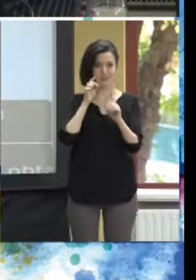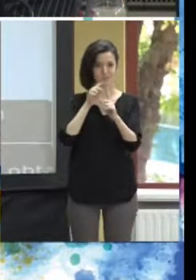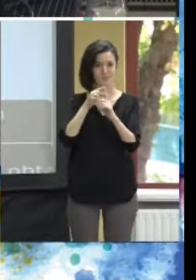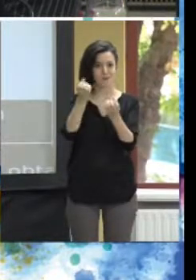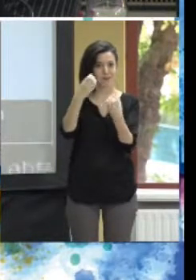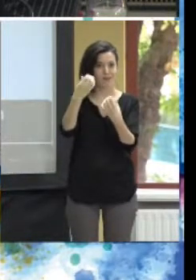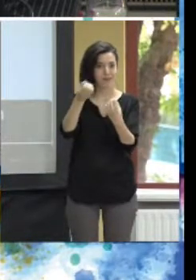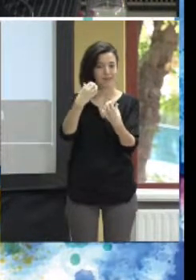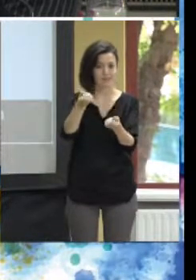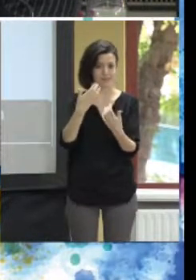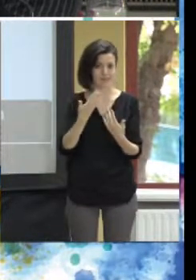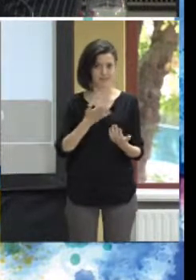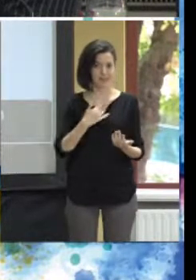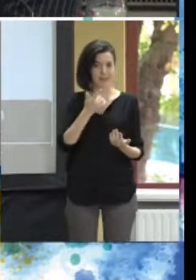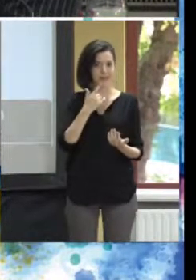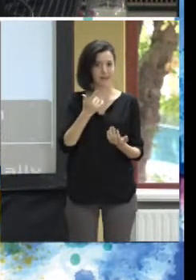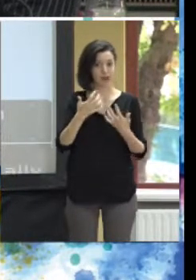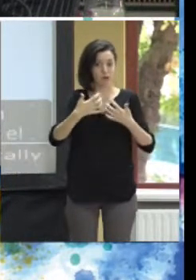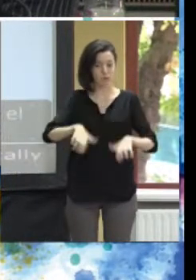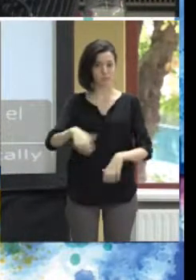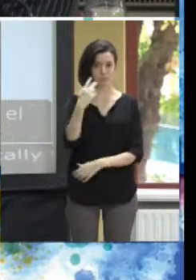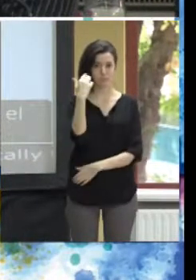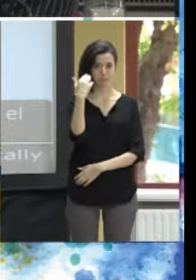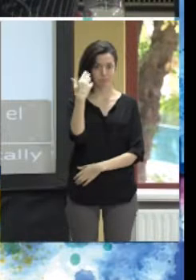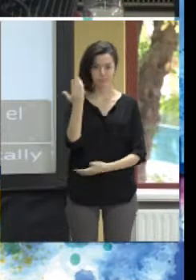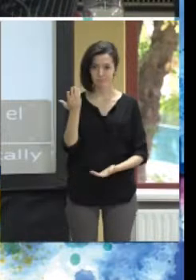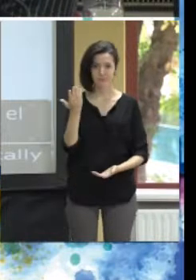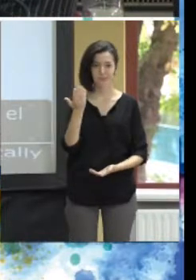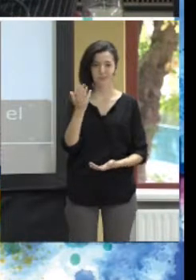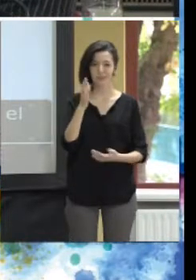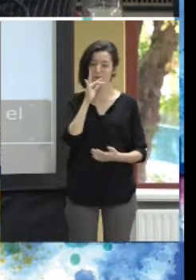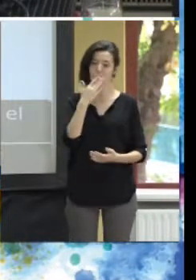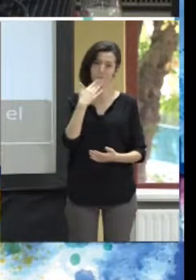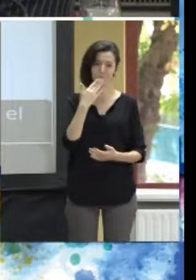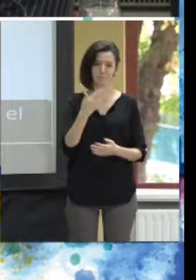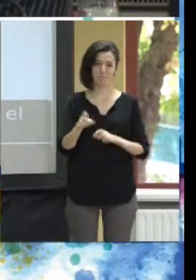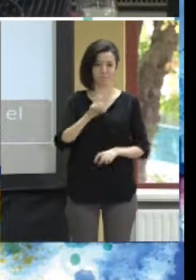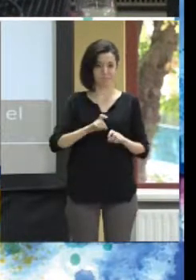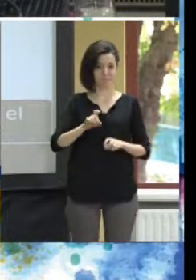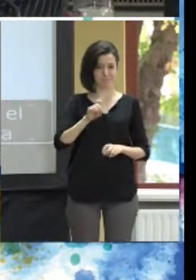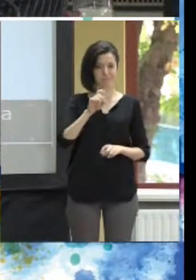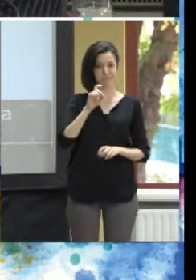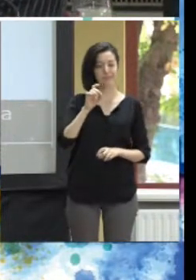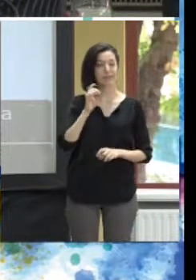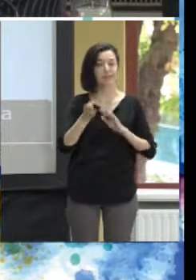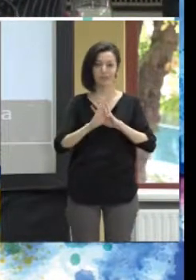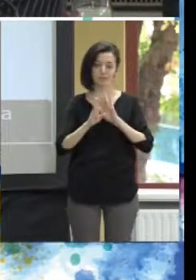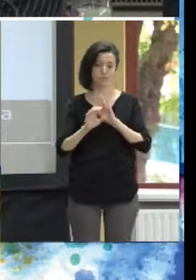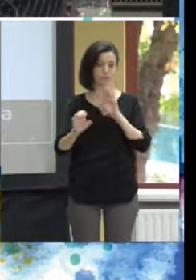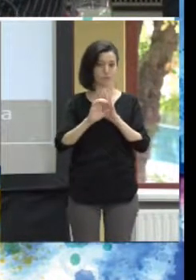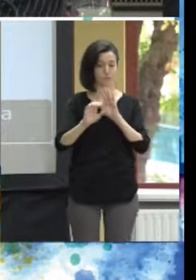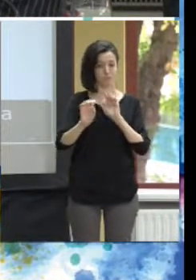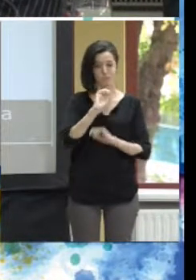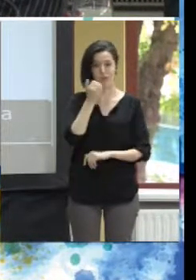you. Going back to QR codes, a rather visual based information, close